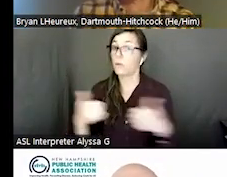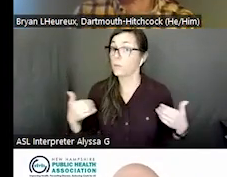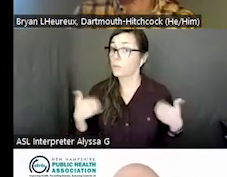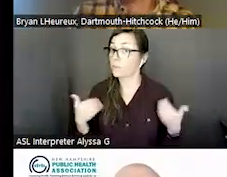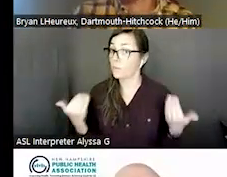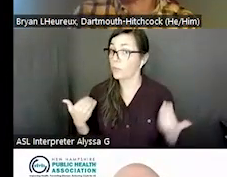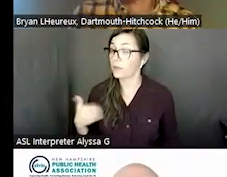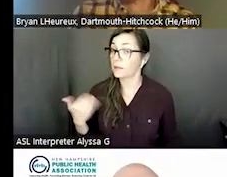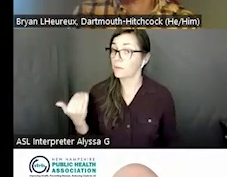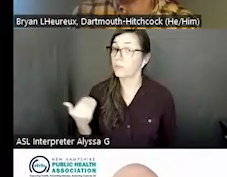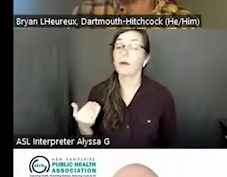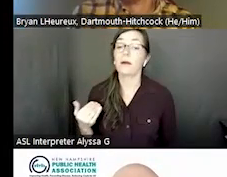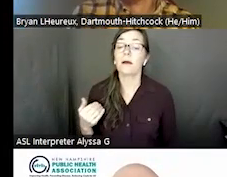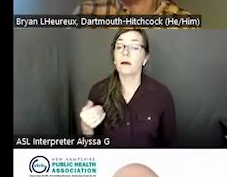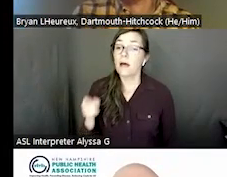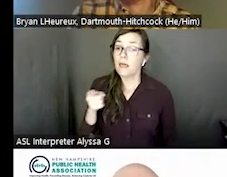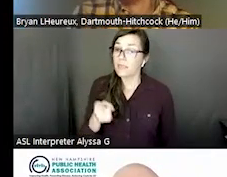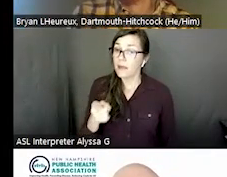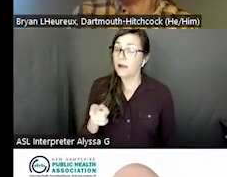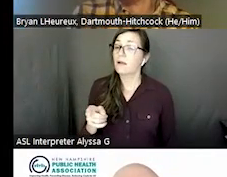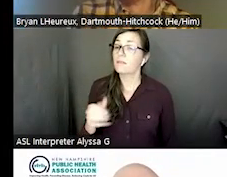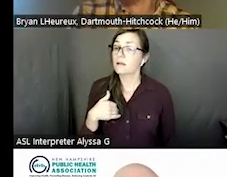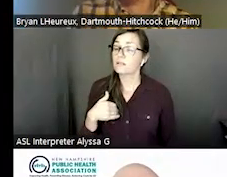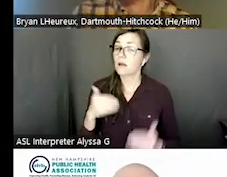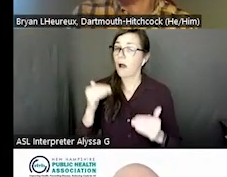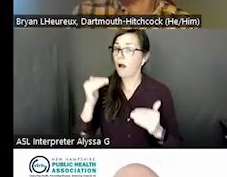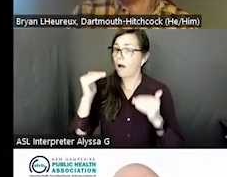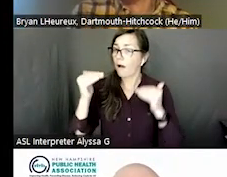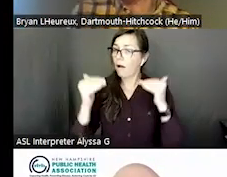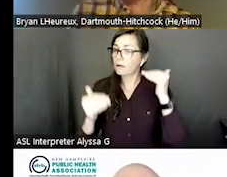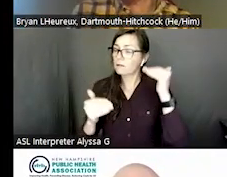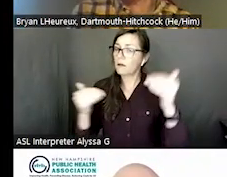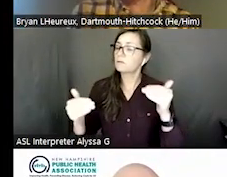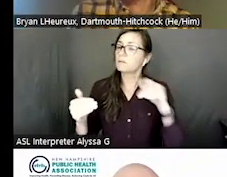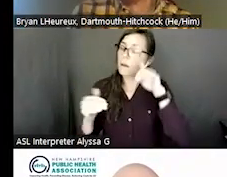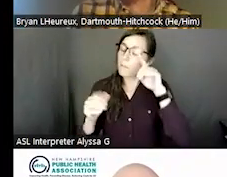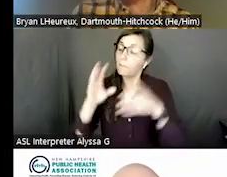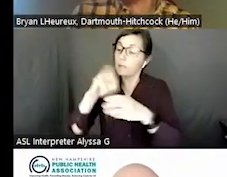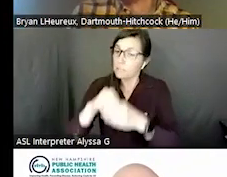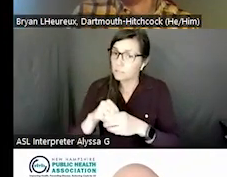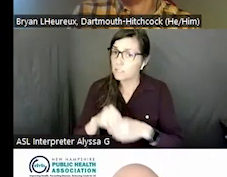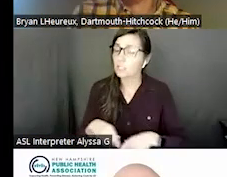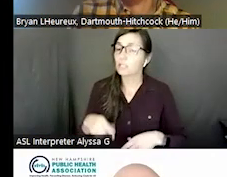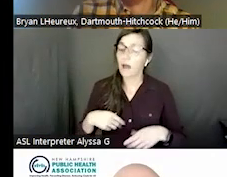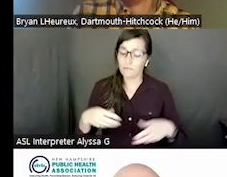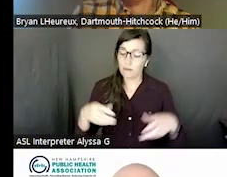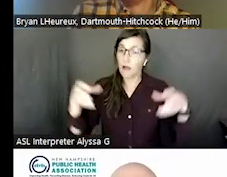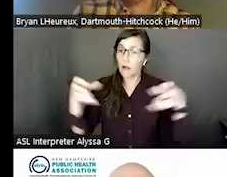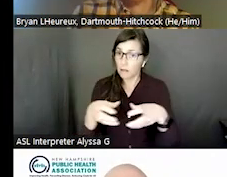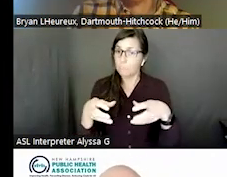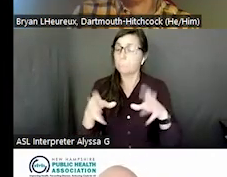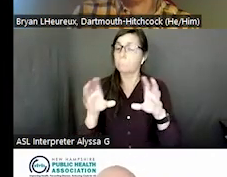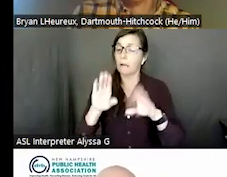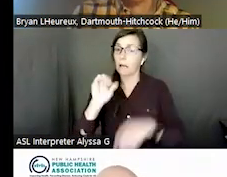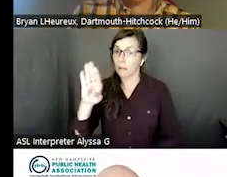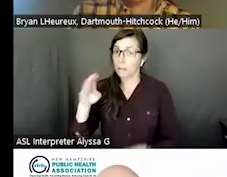is a lot of principles of adult participatory education. There are facilitated club meetings where people come, one, because they want to have a good time